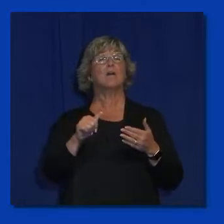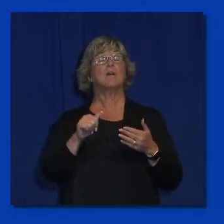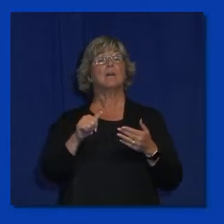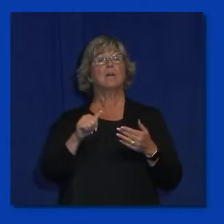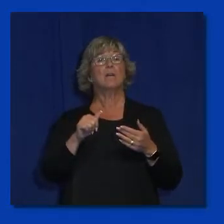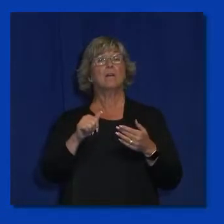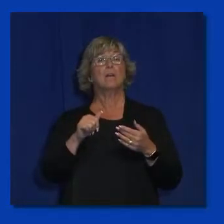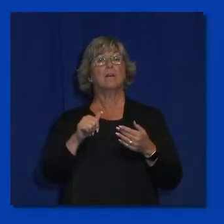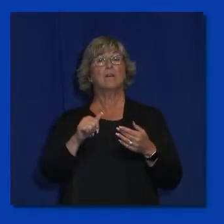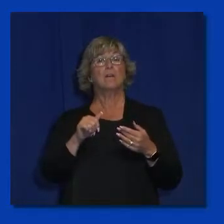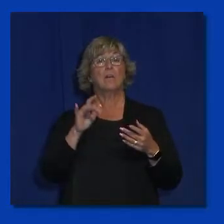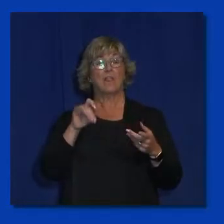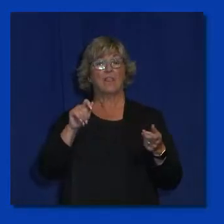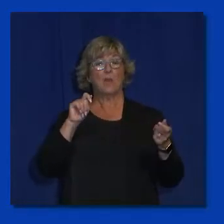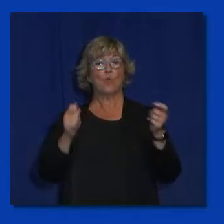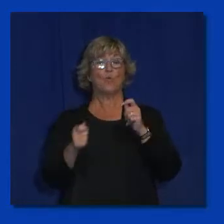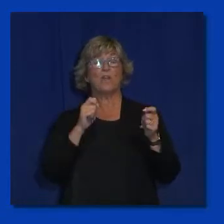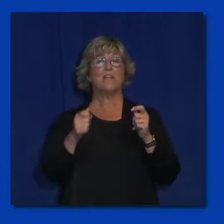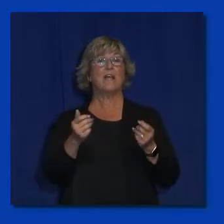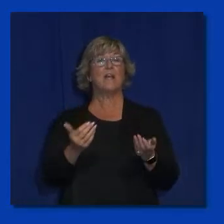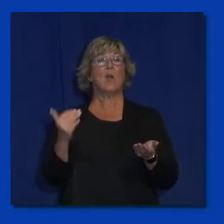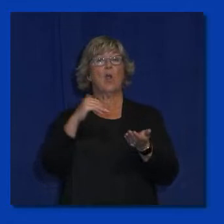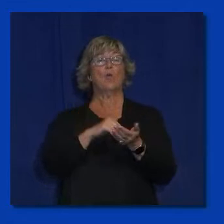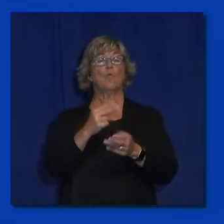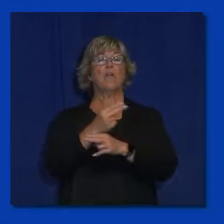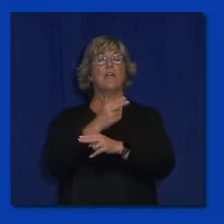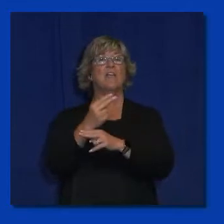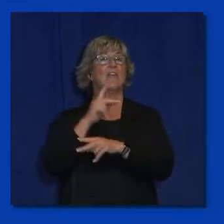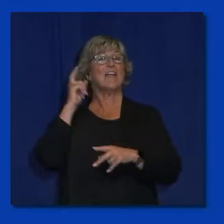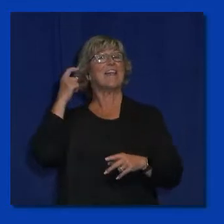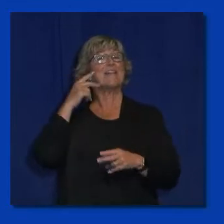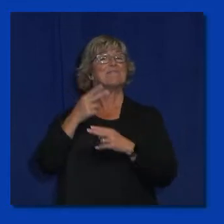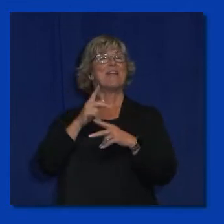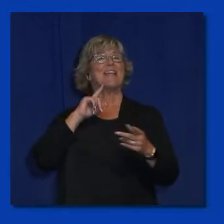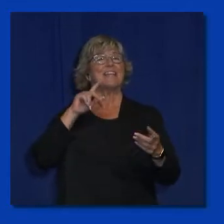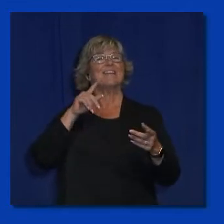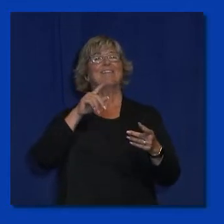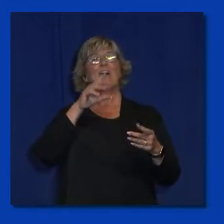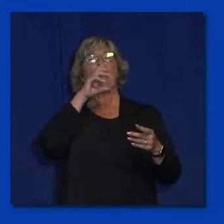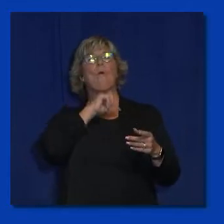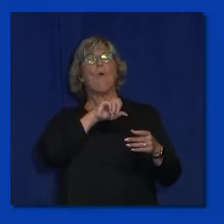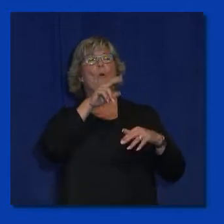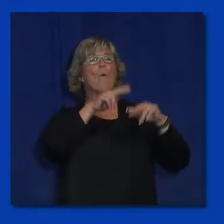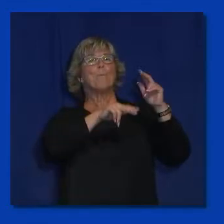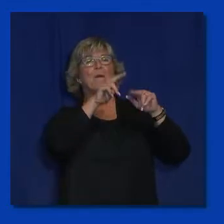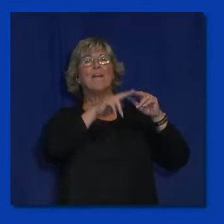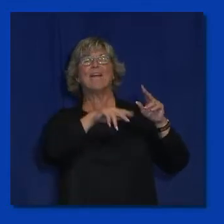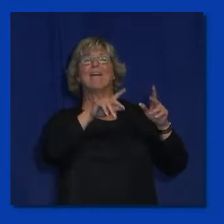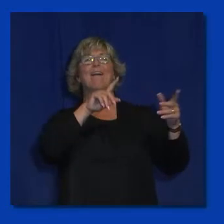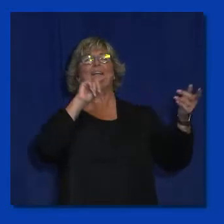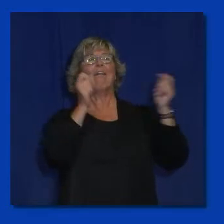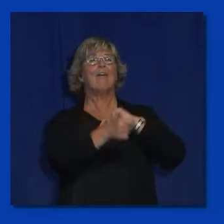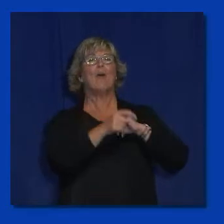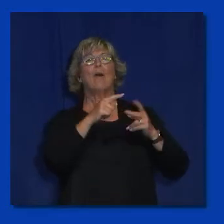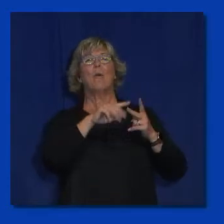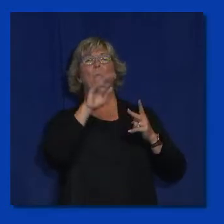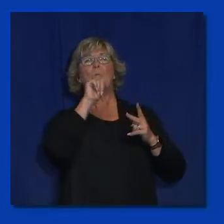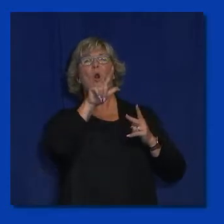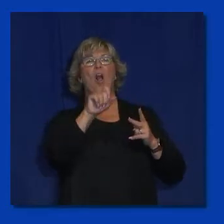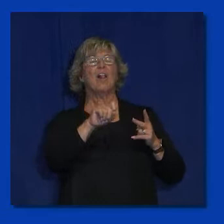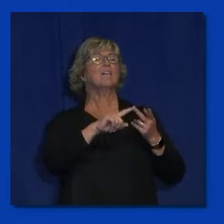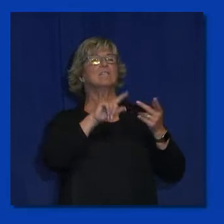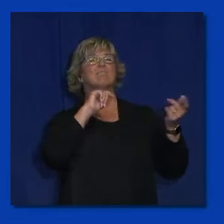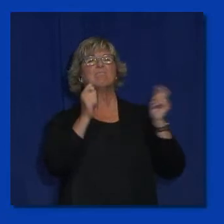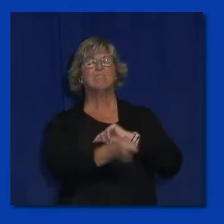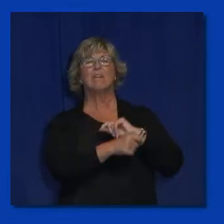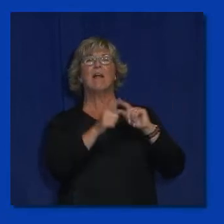the language, adapted reuse. That's government speak for converting things like office buildings, malls, and others to housing. And